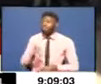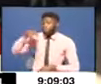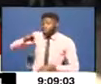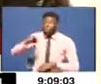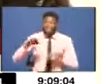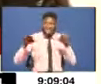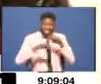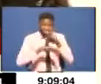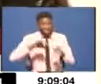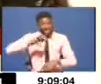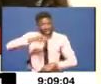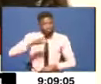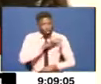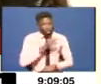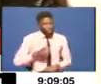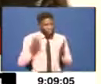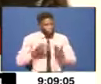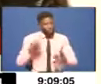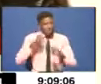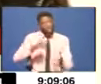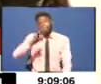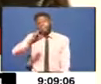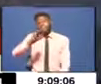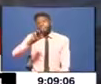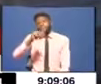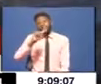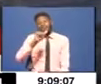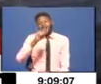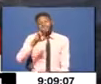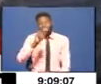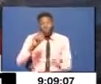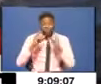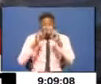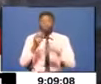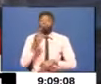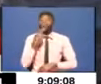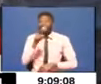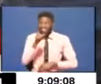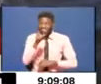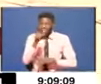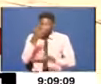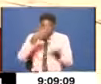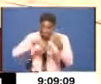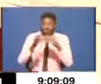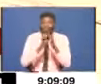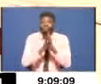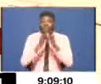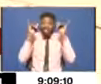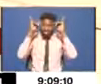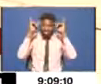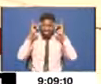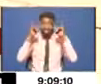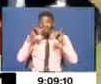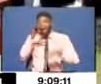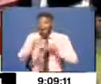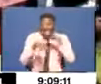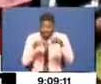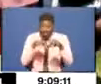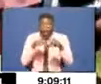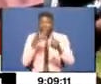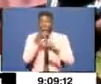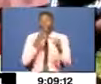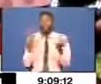says the sugar, which is concealed inside animal feed, packaged, had been smuggled into the country from Uganda.